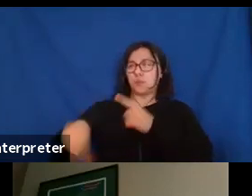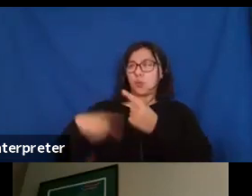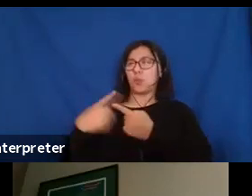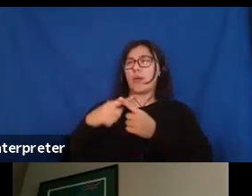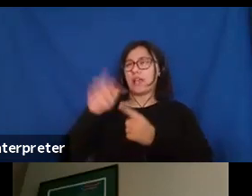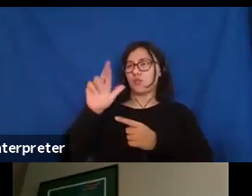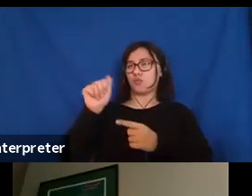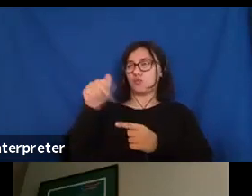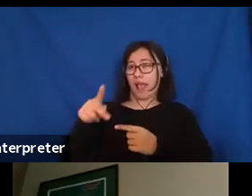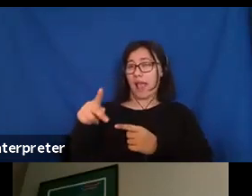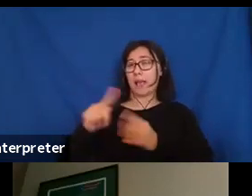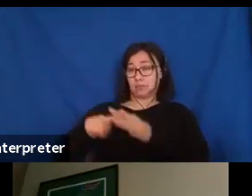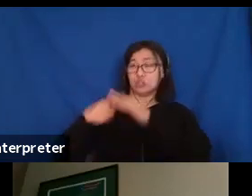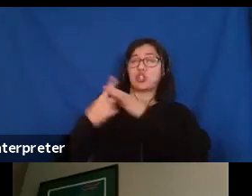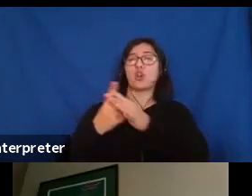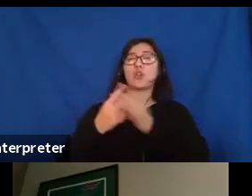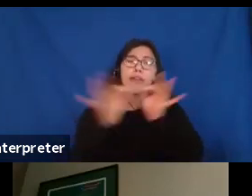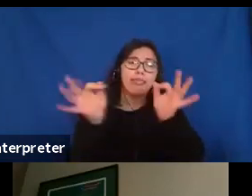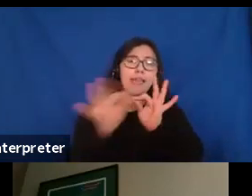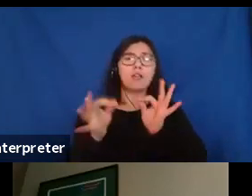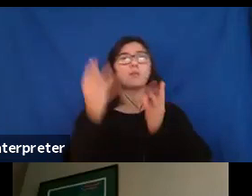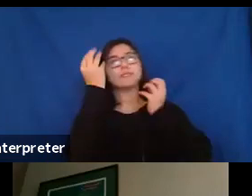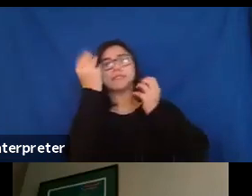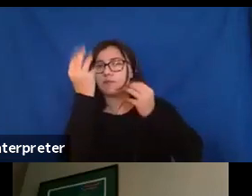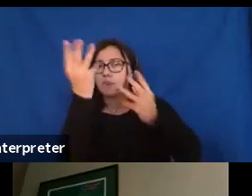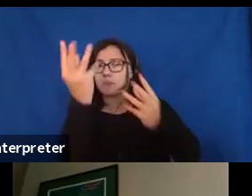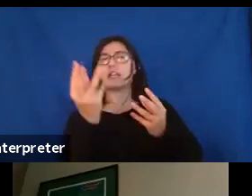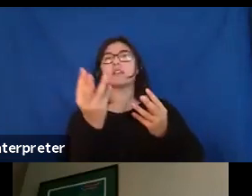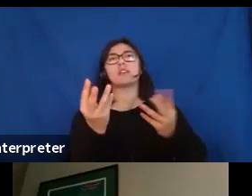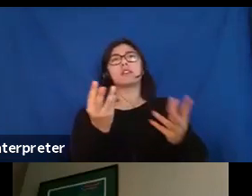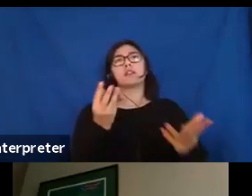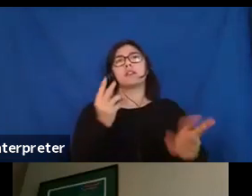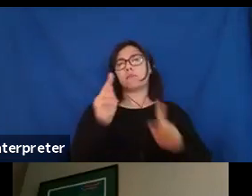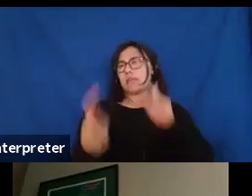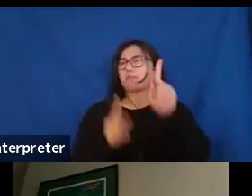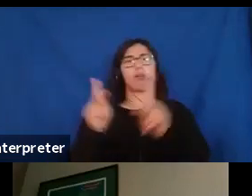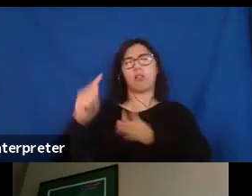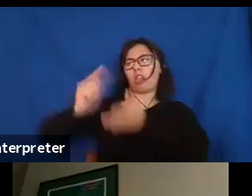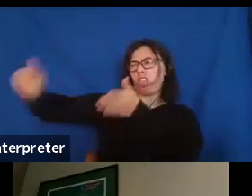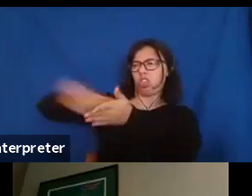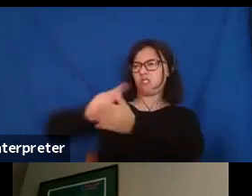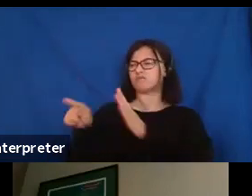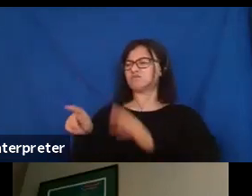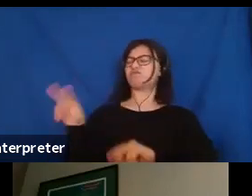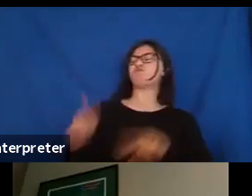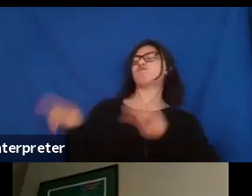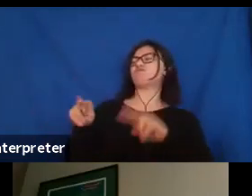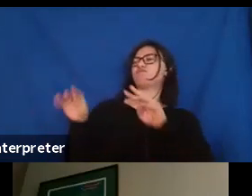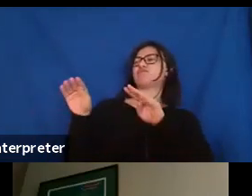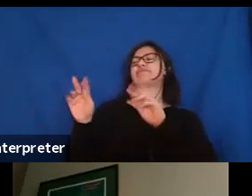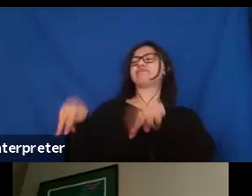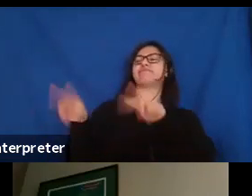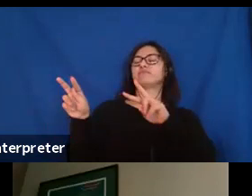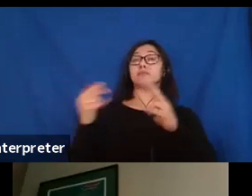the language, the information, people always criticize it. And, now it has become